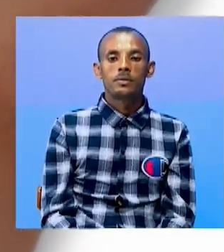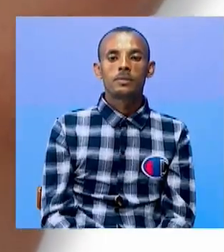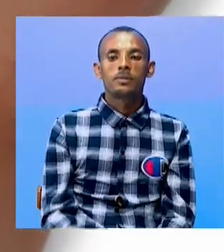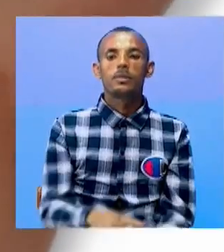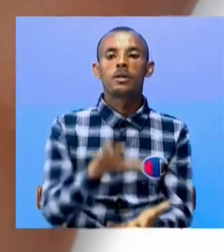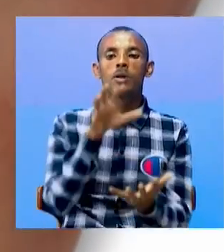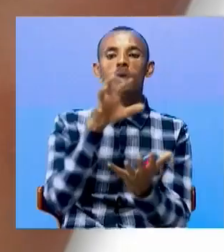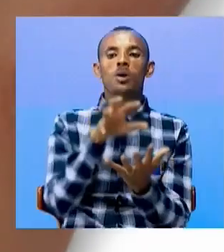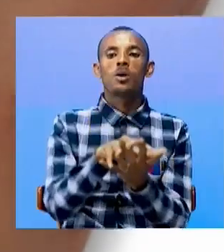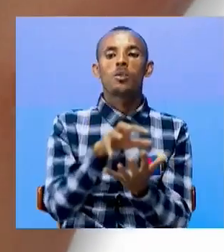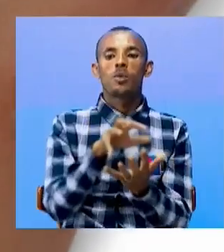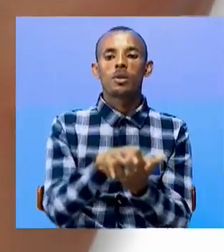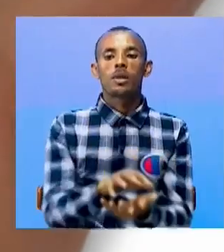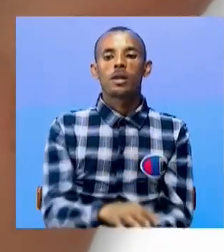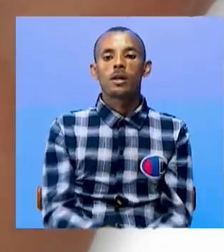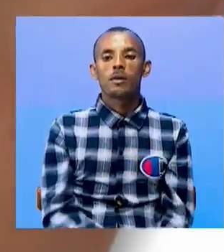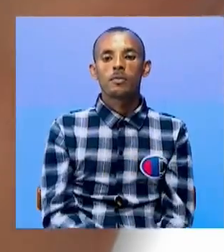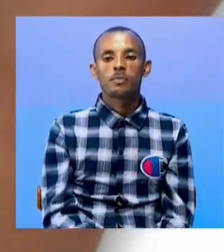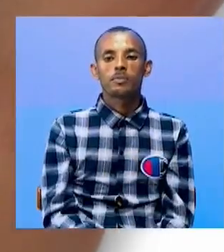containing